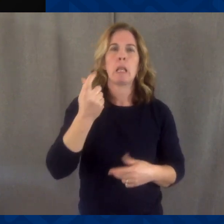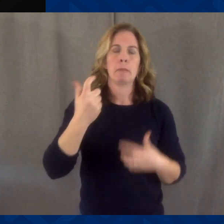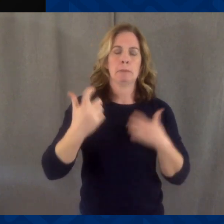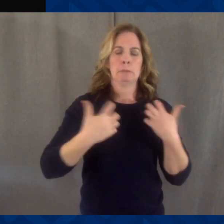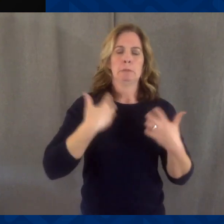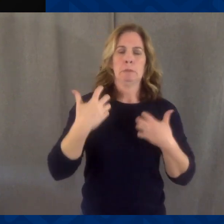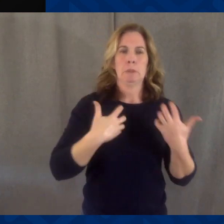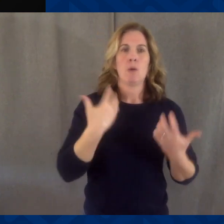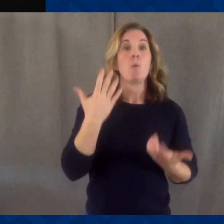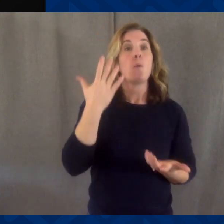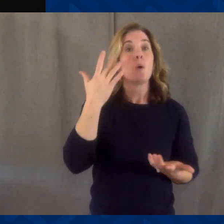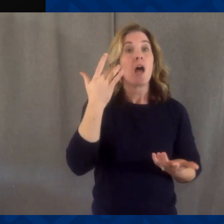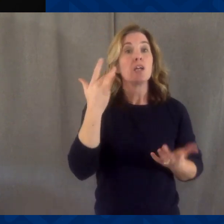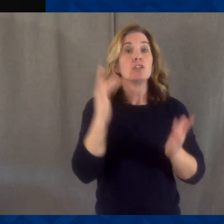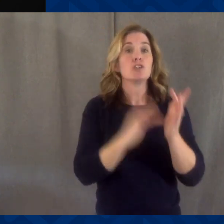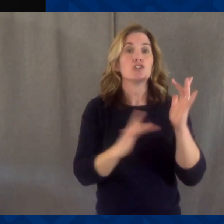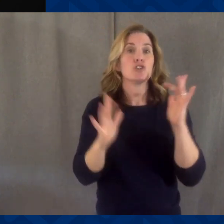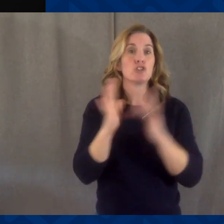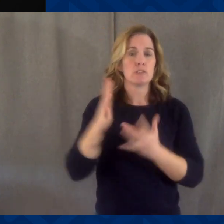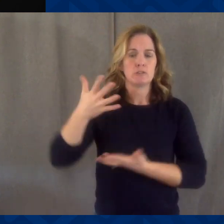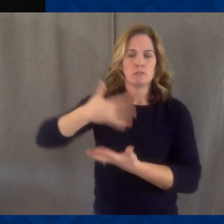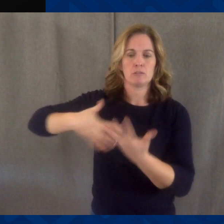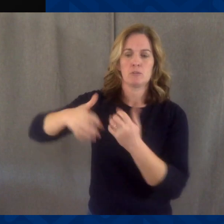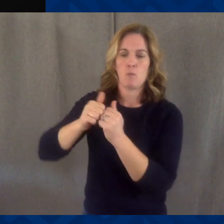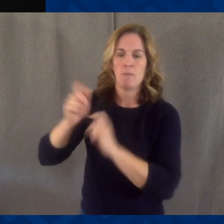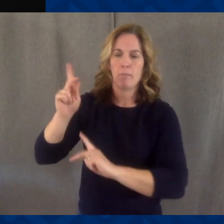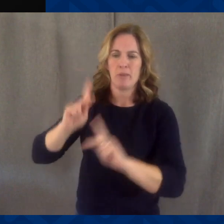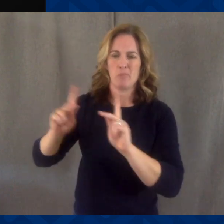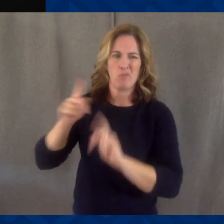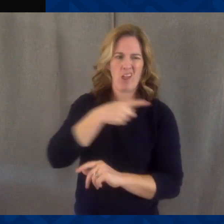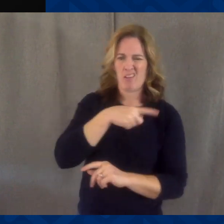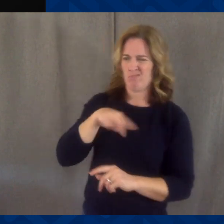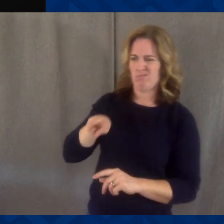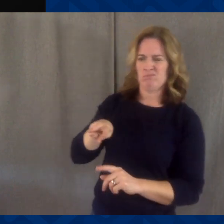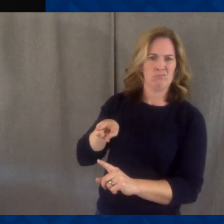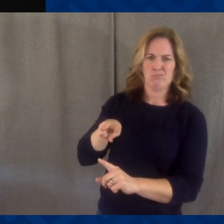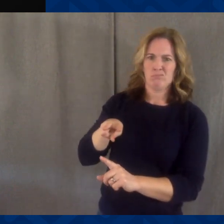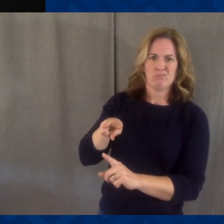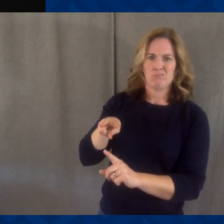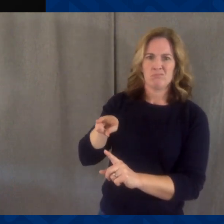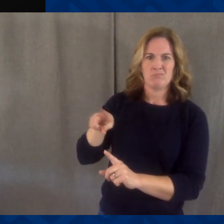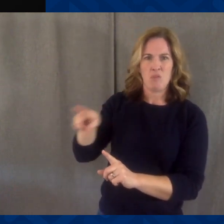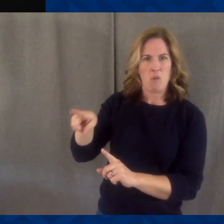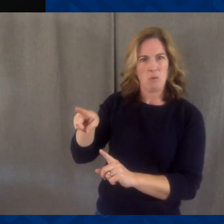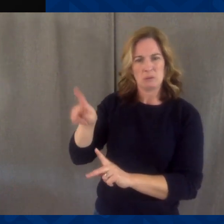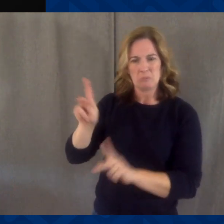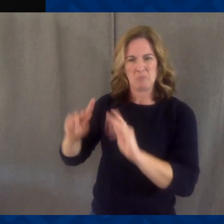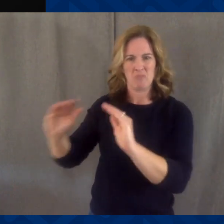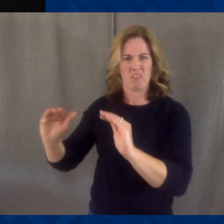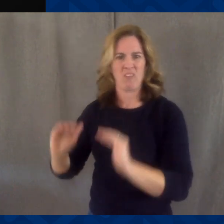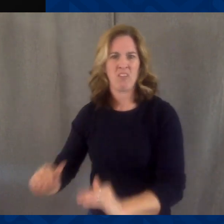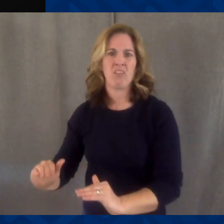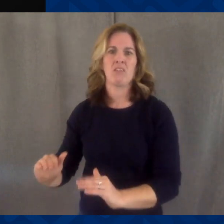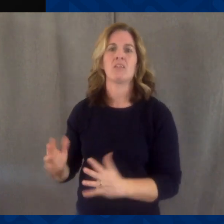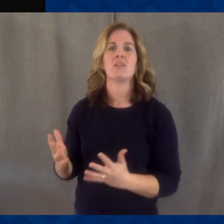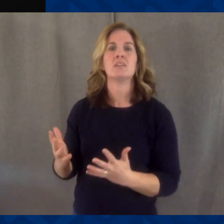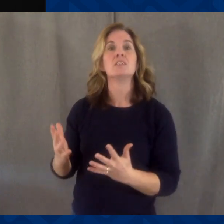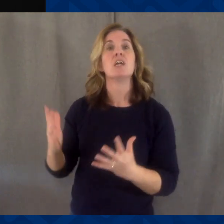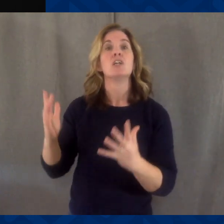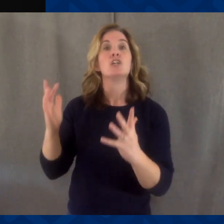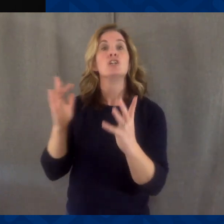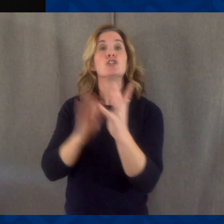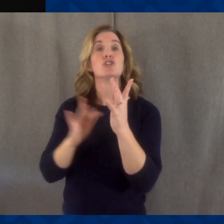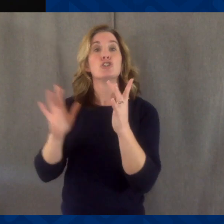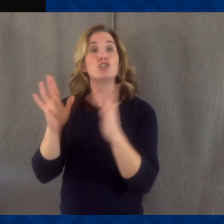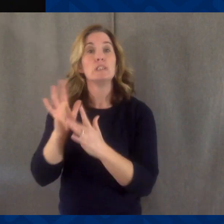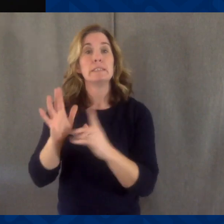Jesus was keeping some questionable company. It says that the tax collectors and sinners were drawing